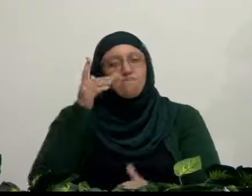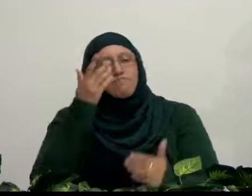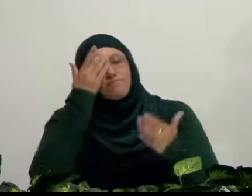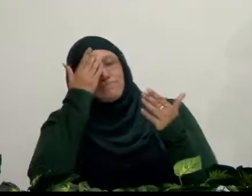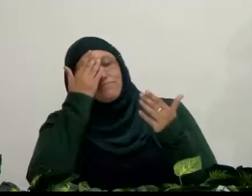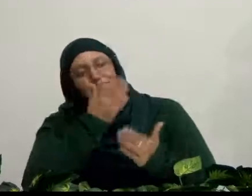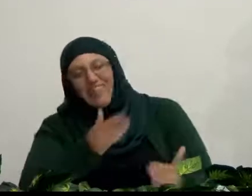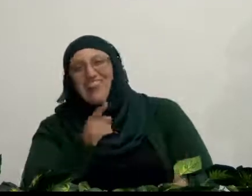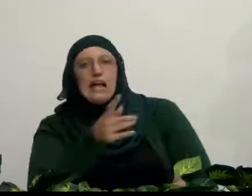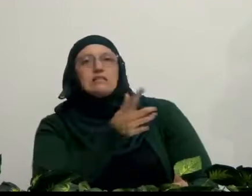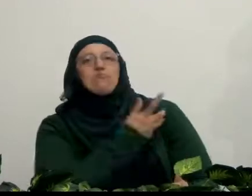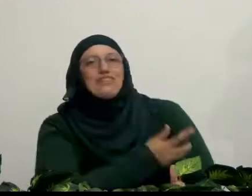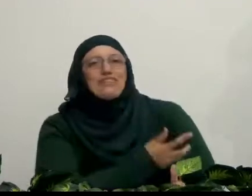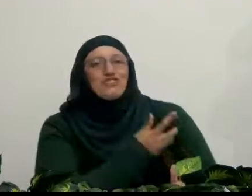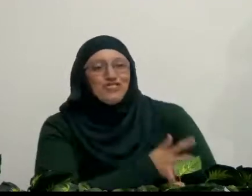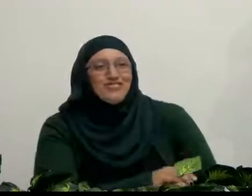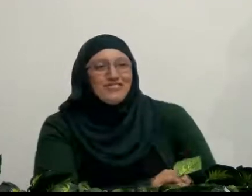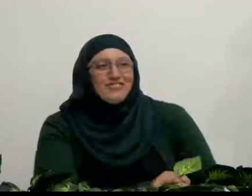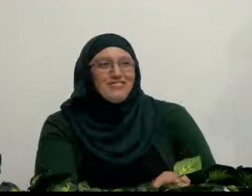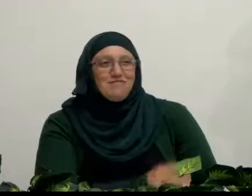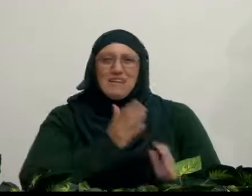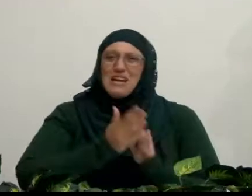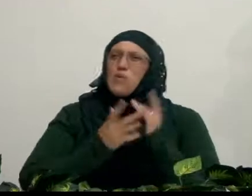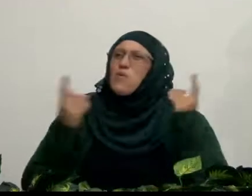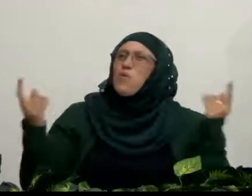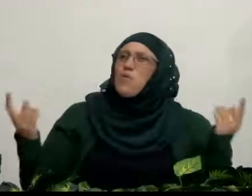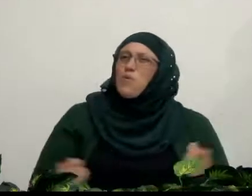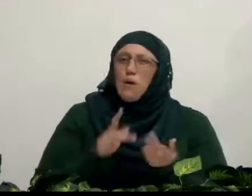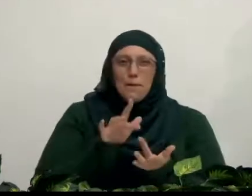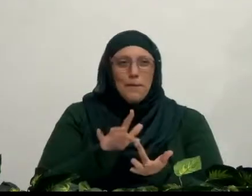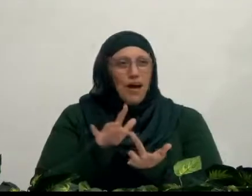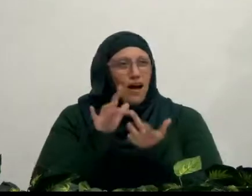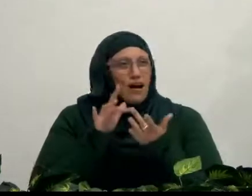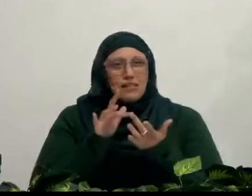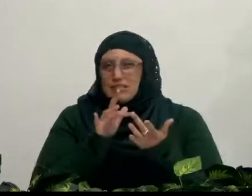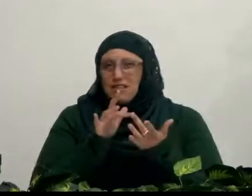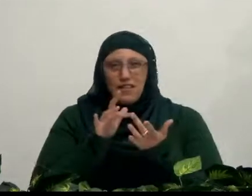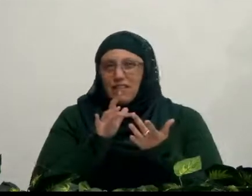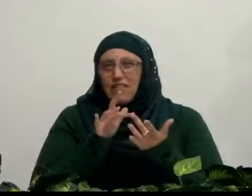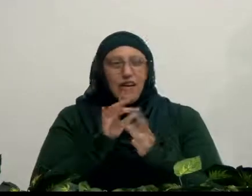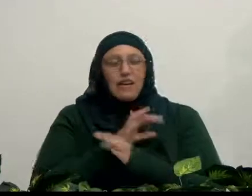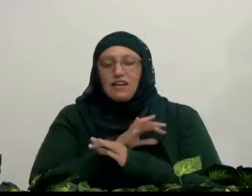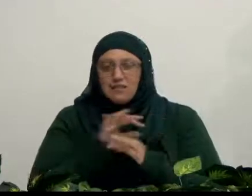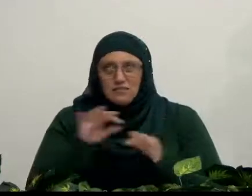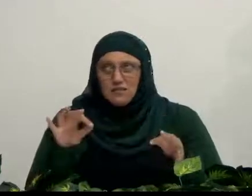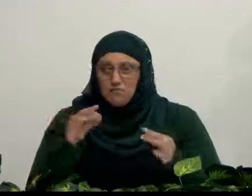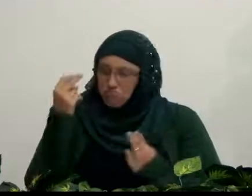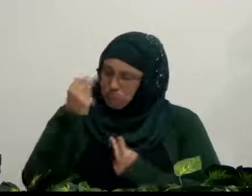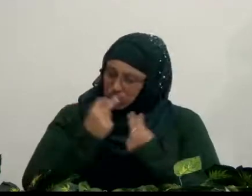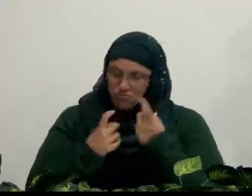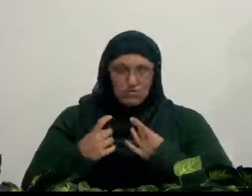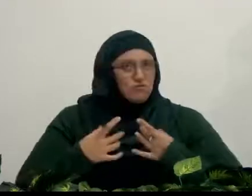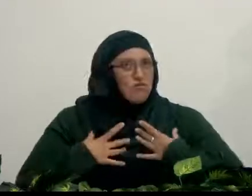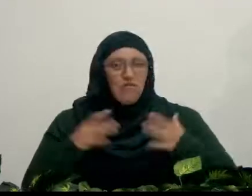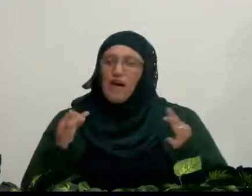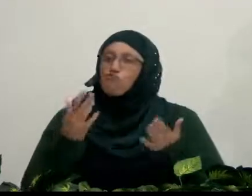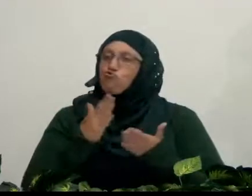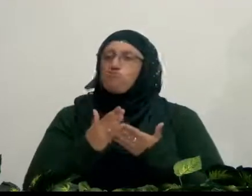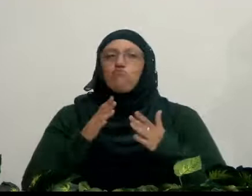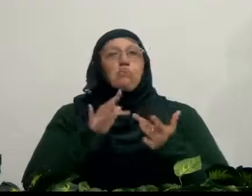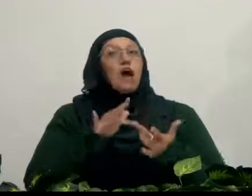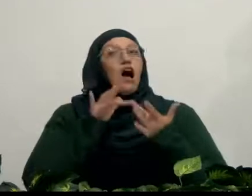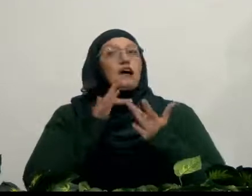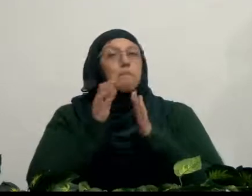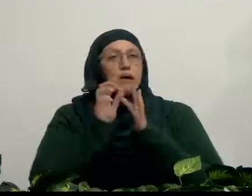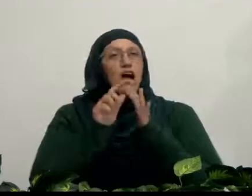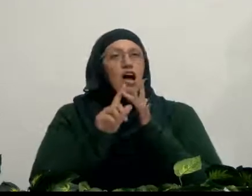real privilege. And in fact, those who are pious, they don't ever see any privilege for themselves. They are usually down to earth. They